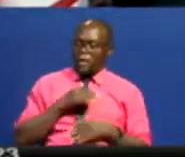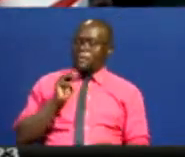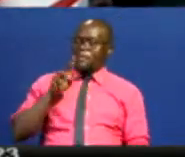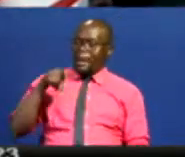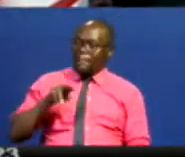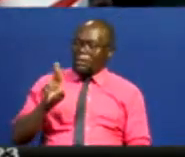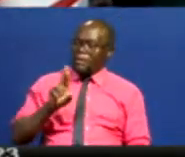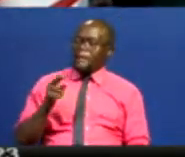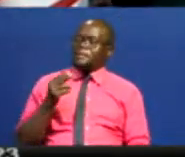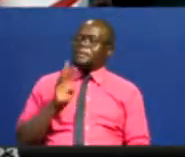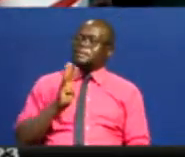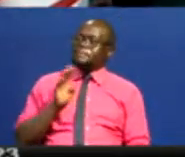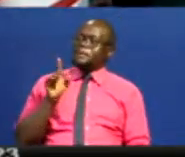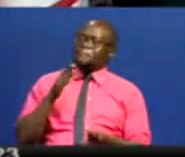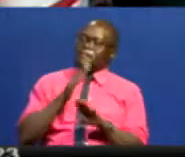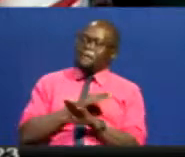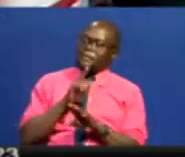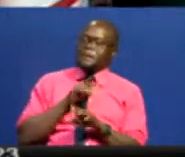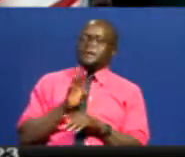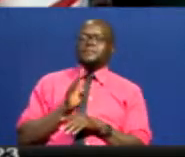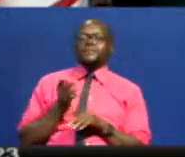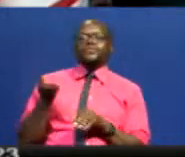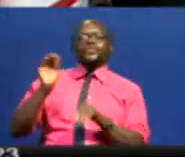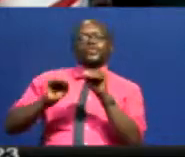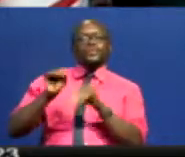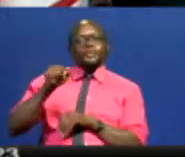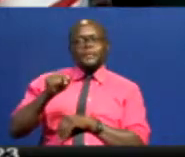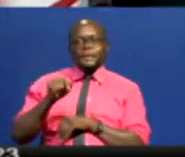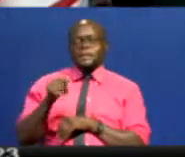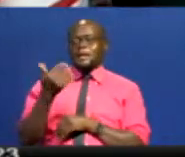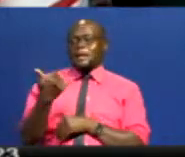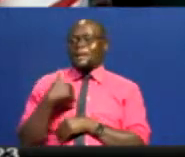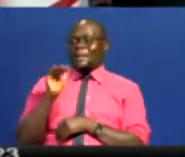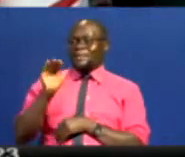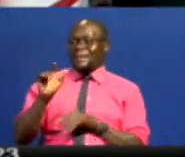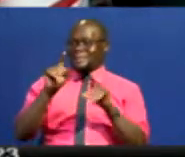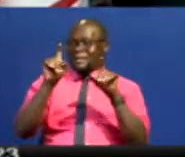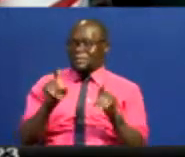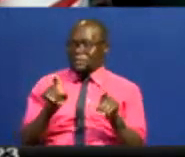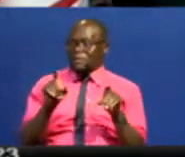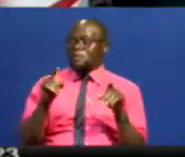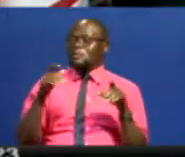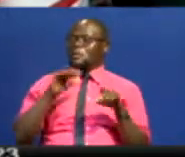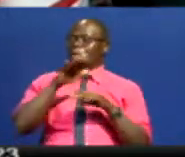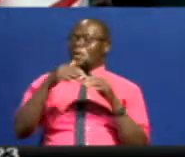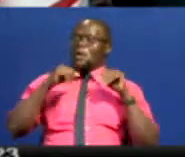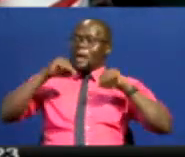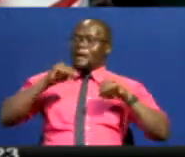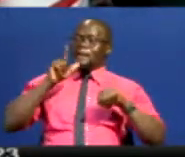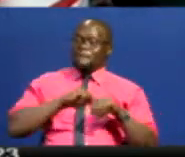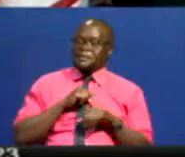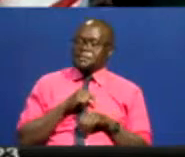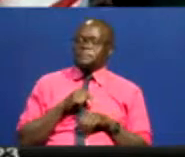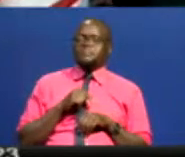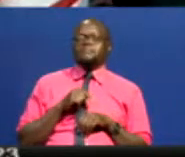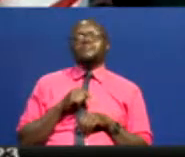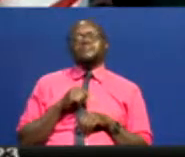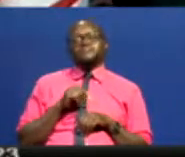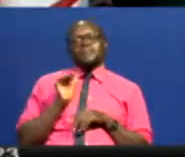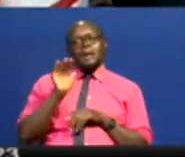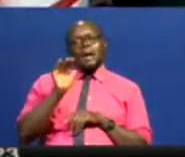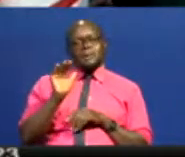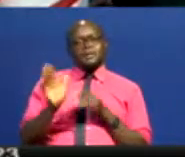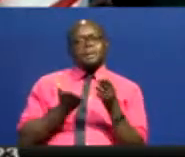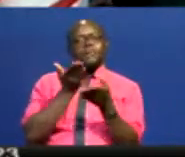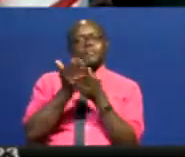already on his feet, to speak on this matter. So may I put the question, is it the mood in the House that the mover be asked to